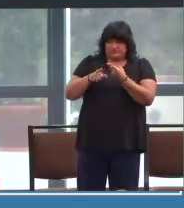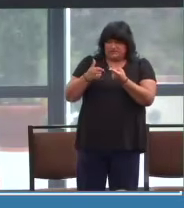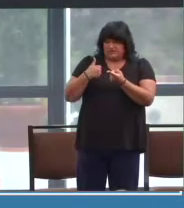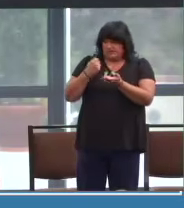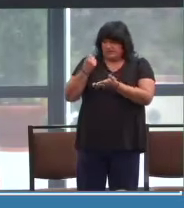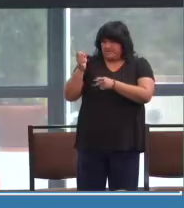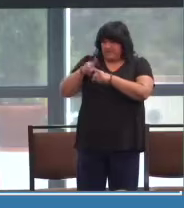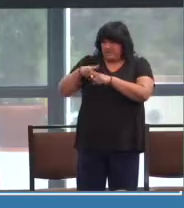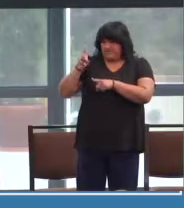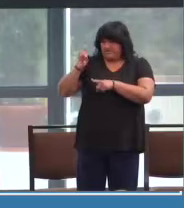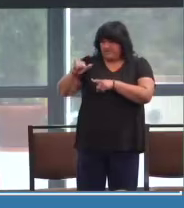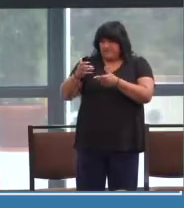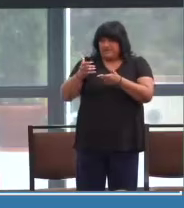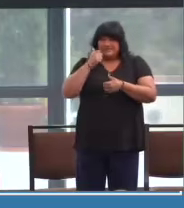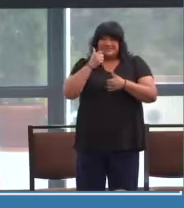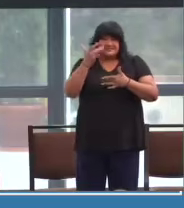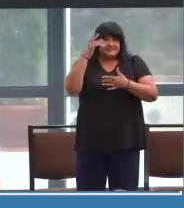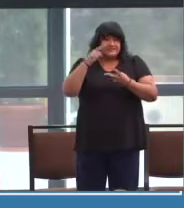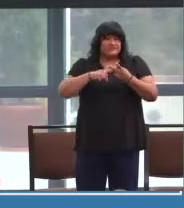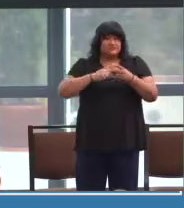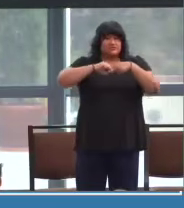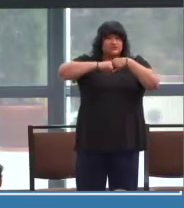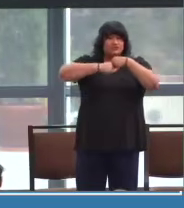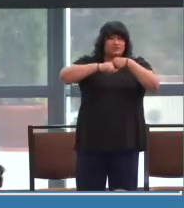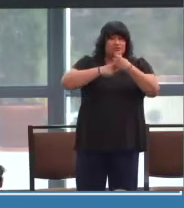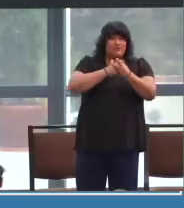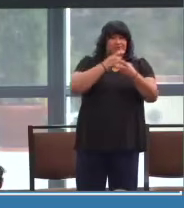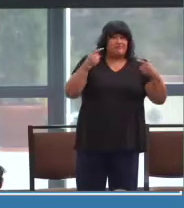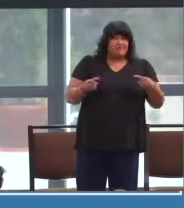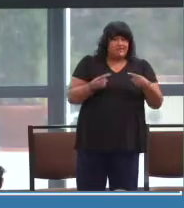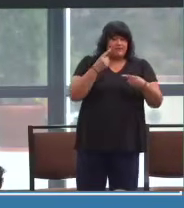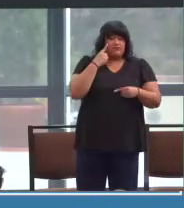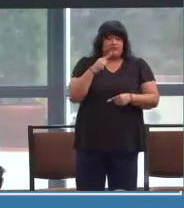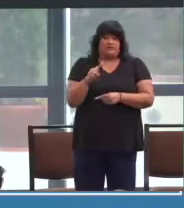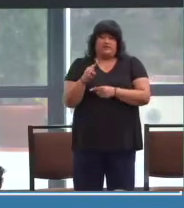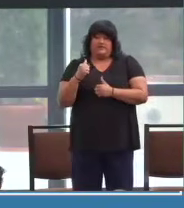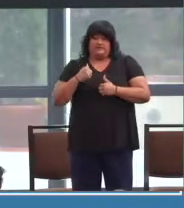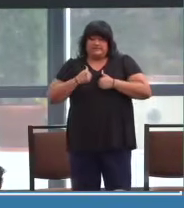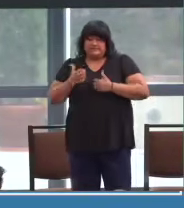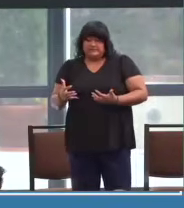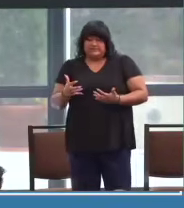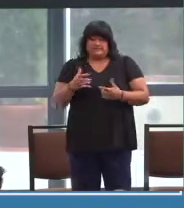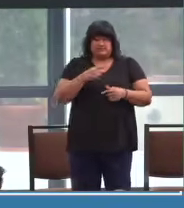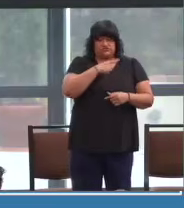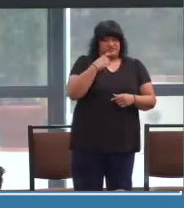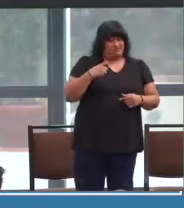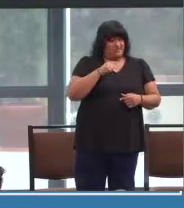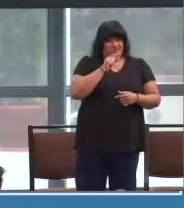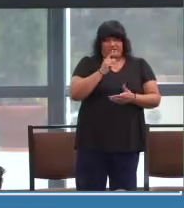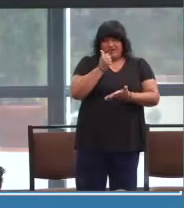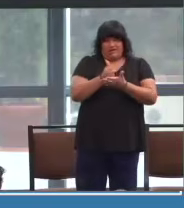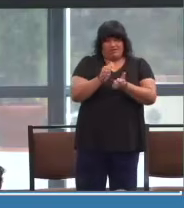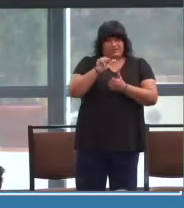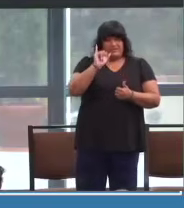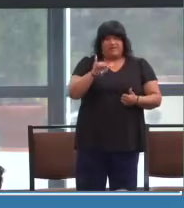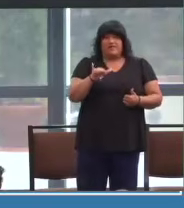circumstances, maybe skin disease, maybe joint pain, but for the fatigue, for the dryness, it has not been shown to help. But